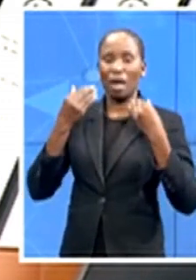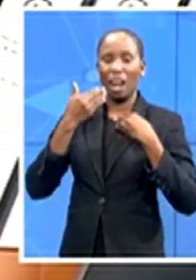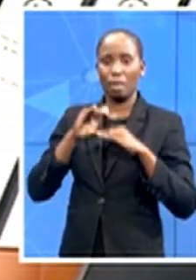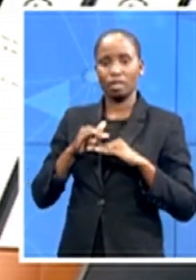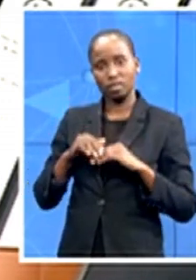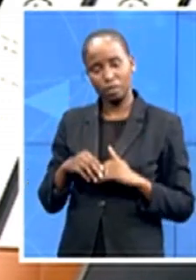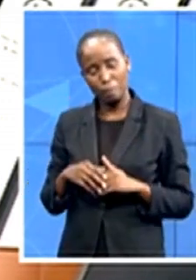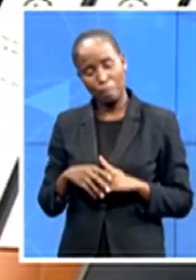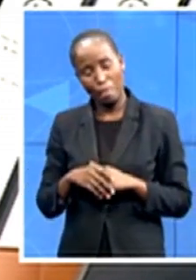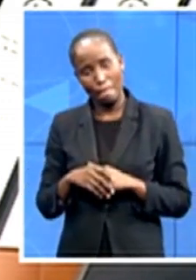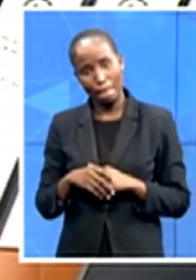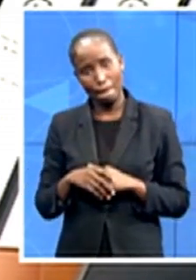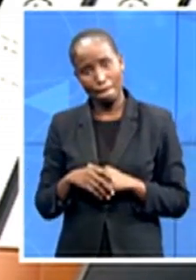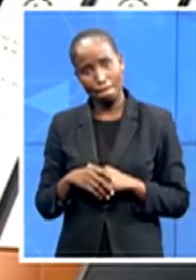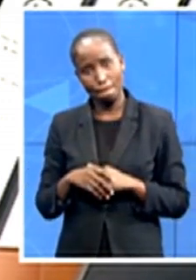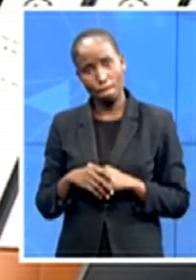I held.